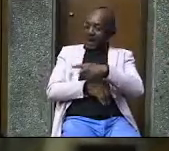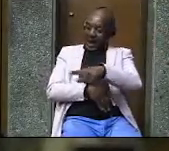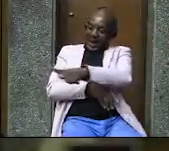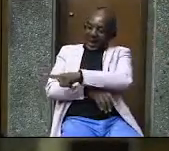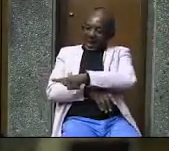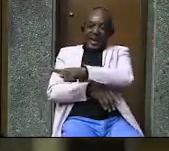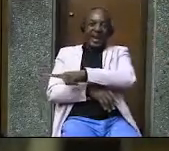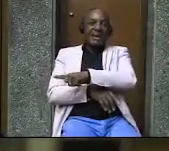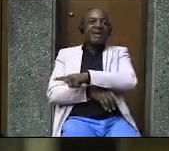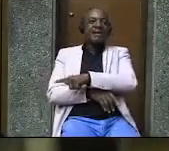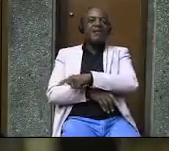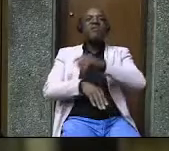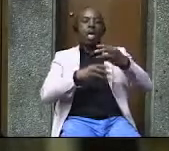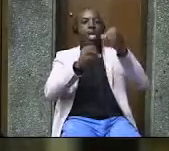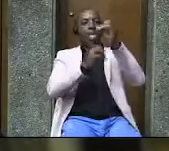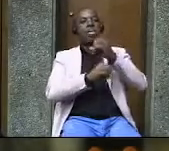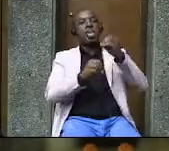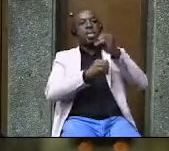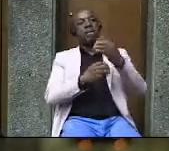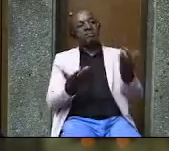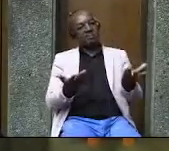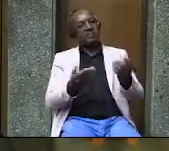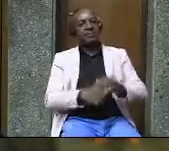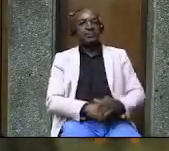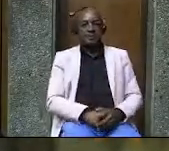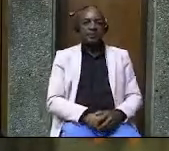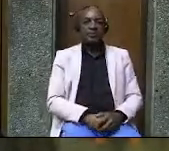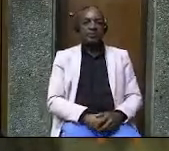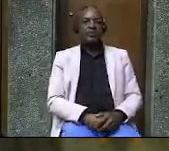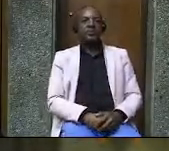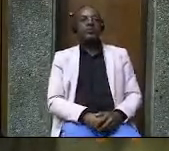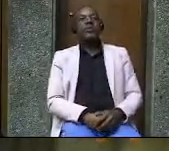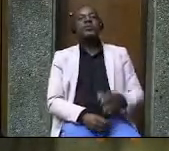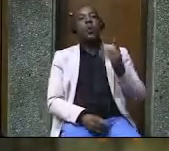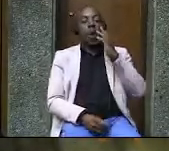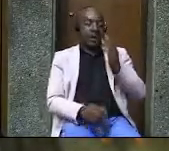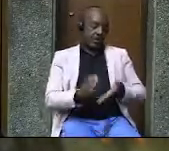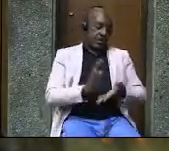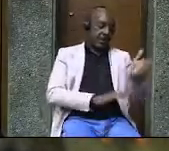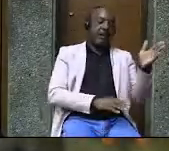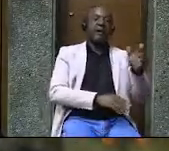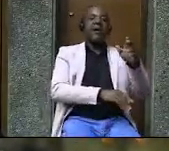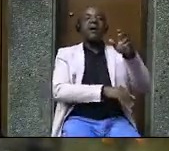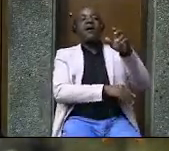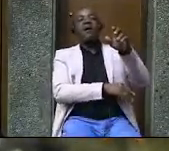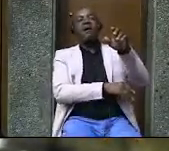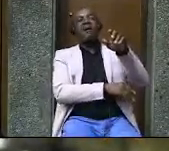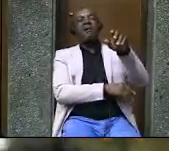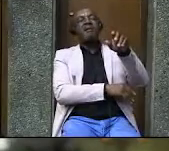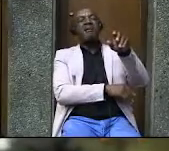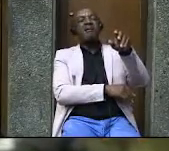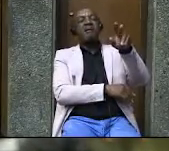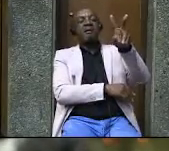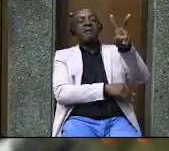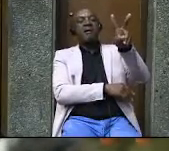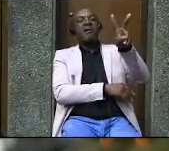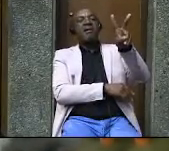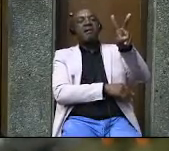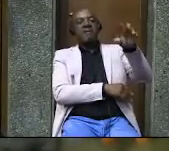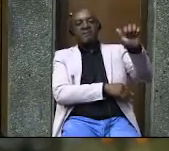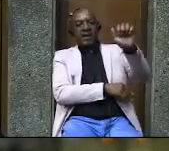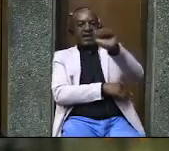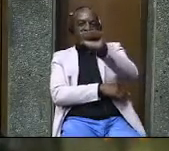they are not working their job on the left hand side coming from Sibukeni